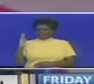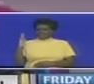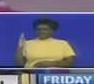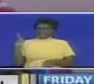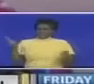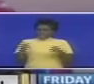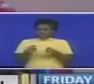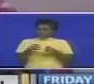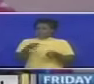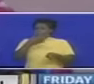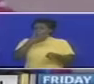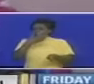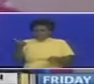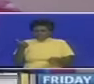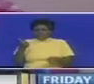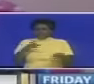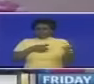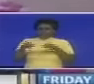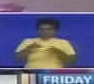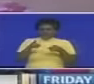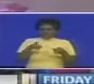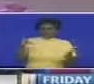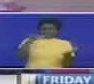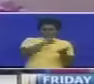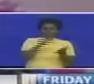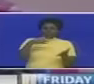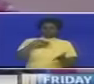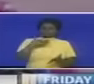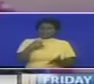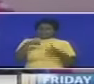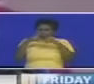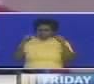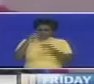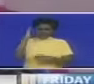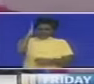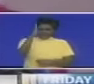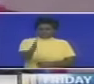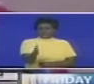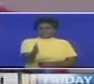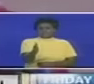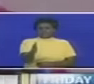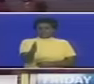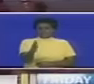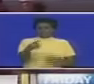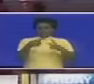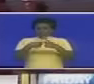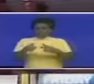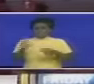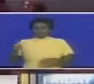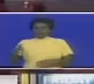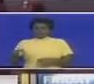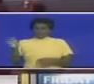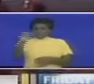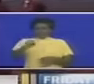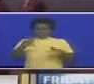the best tourist destination, and we need to take that message directly to the source markets. Stakeholders lauded